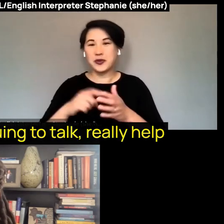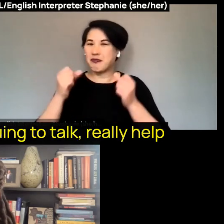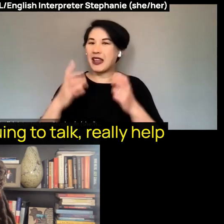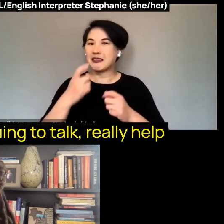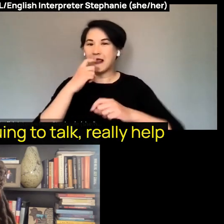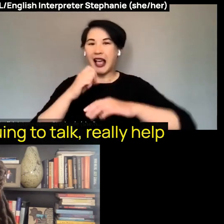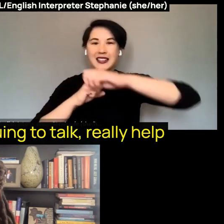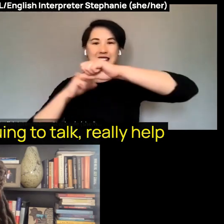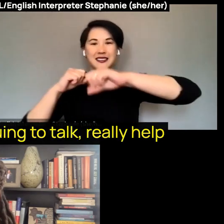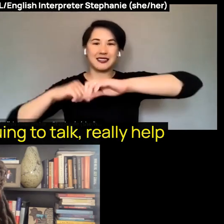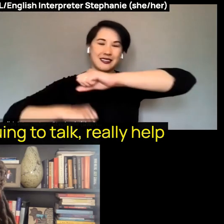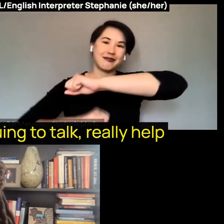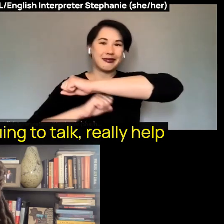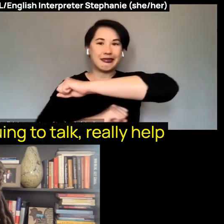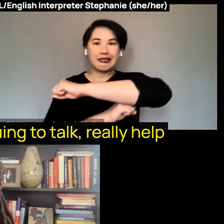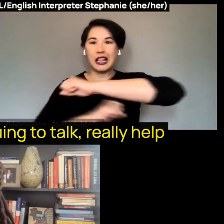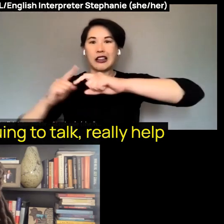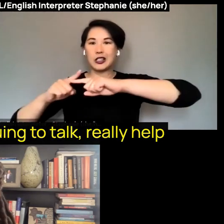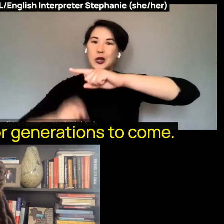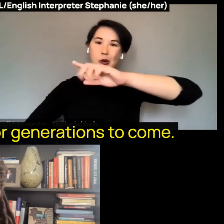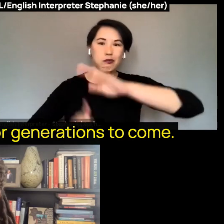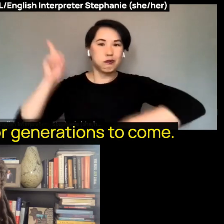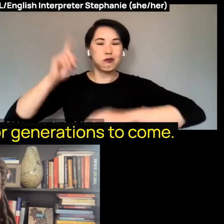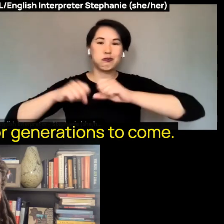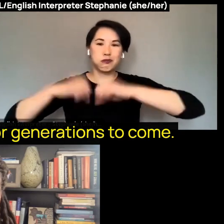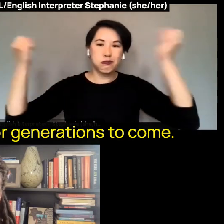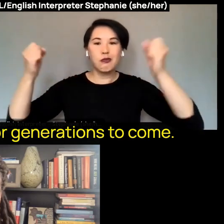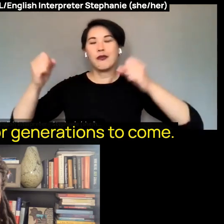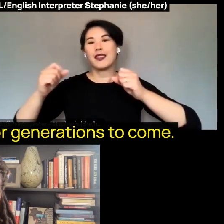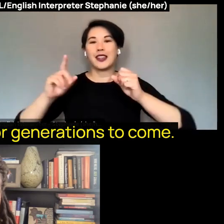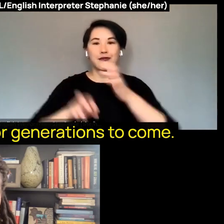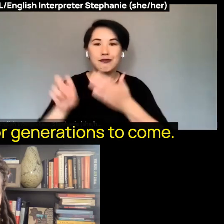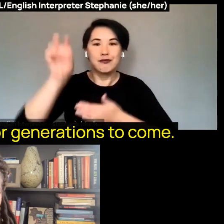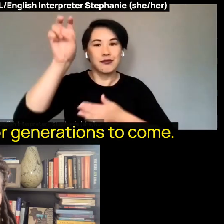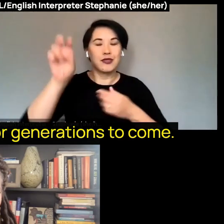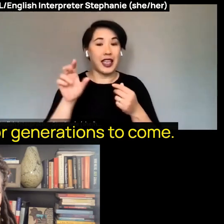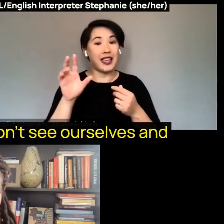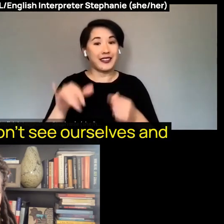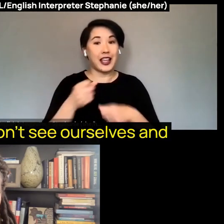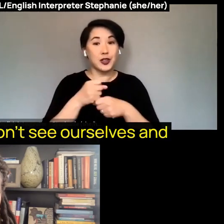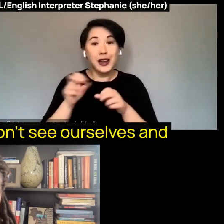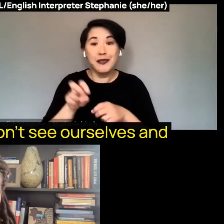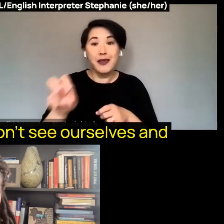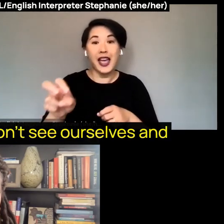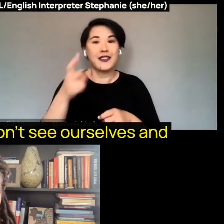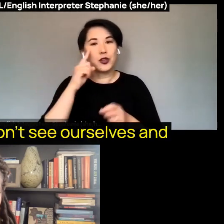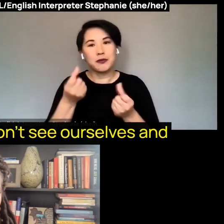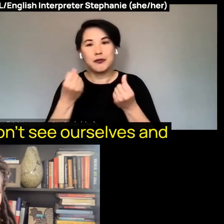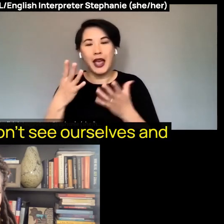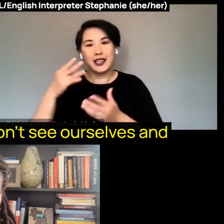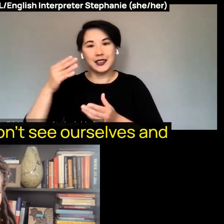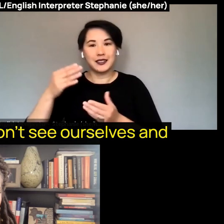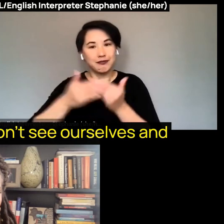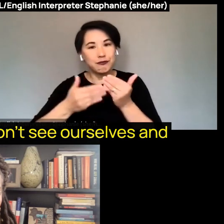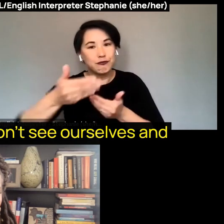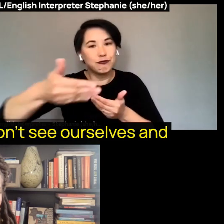and as you're continuing to talk, really help create pathways forward for generations to come, especially as many